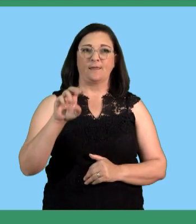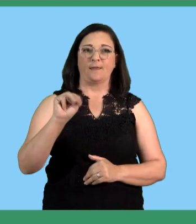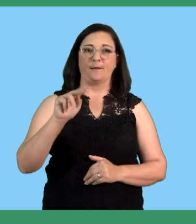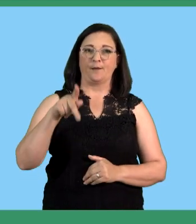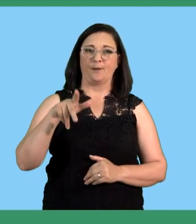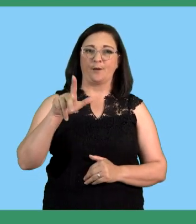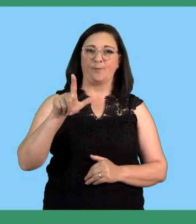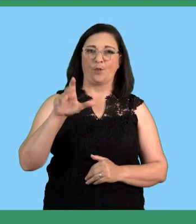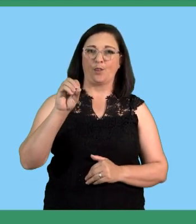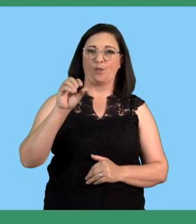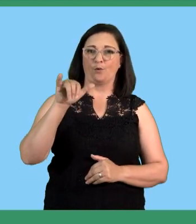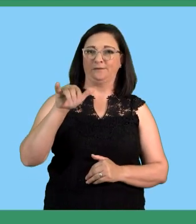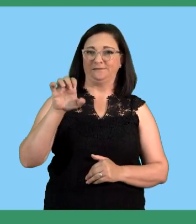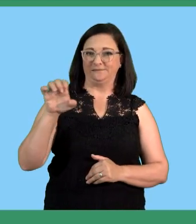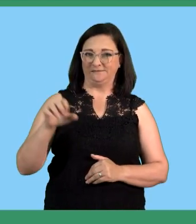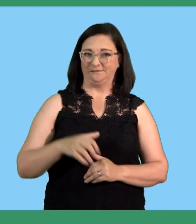that